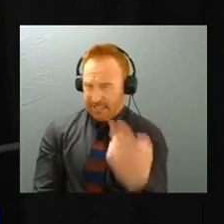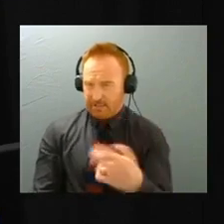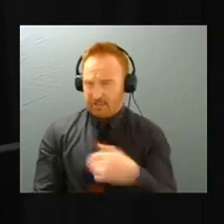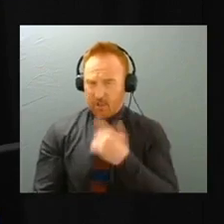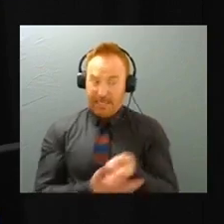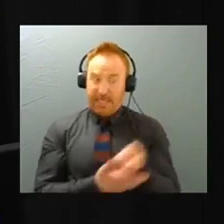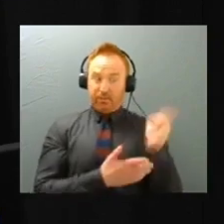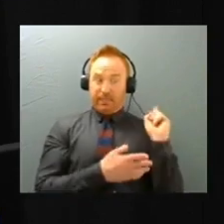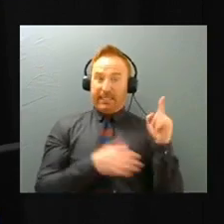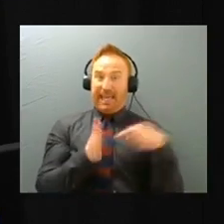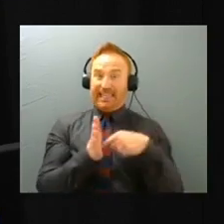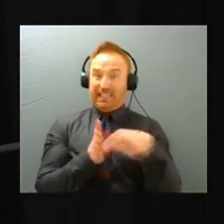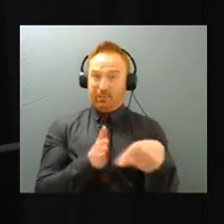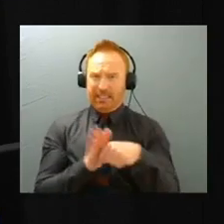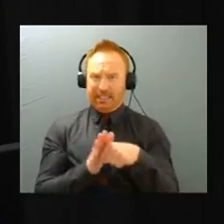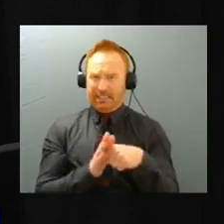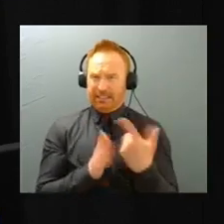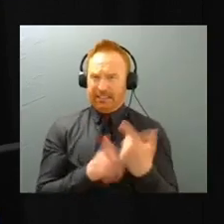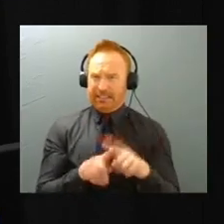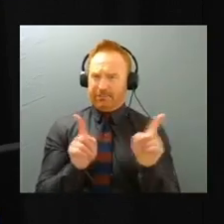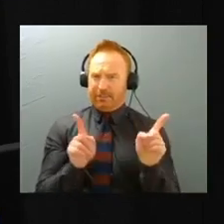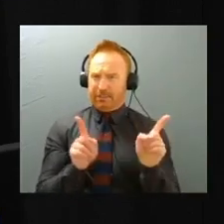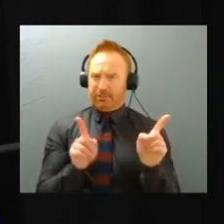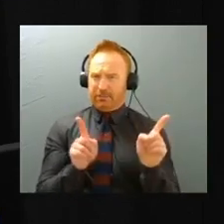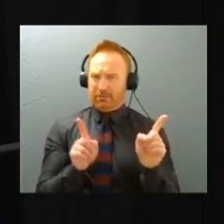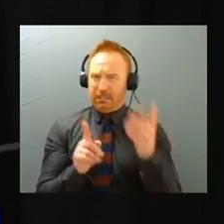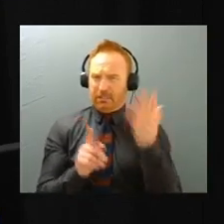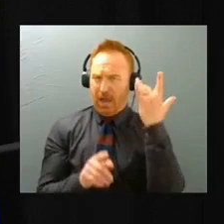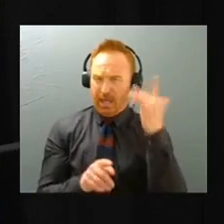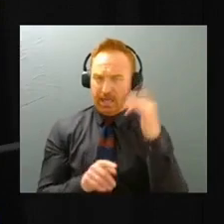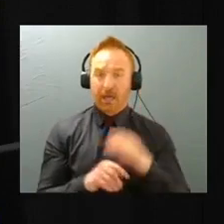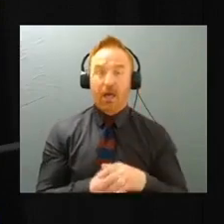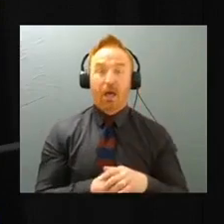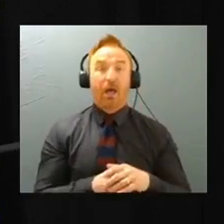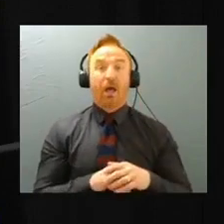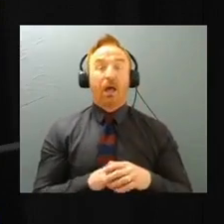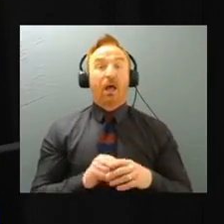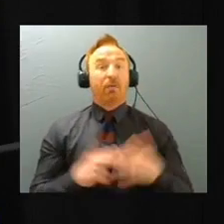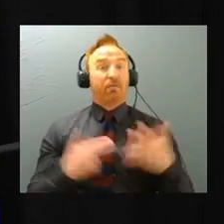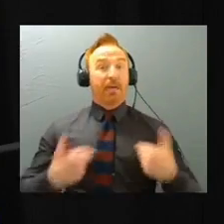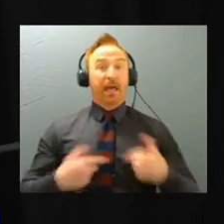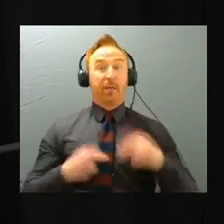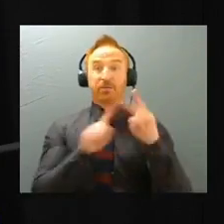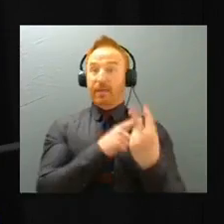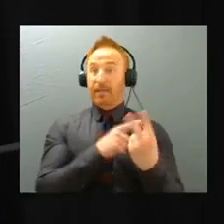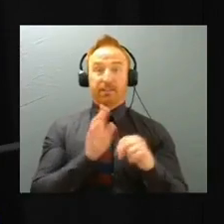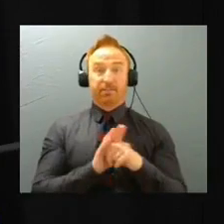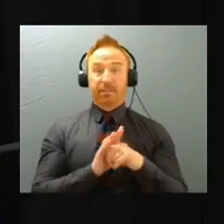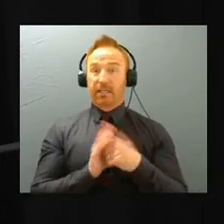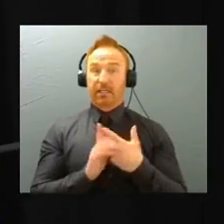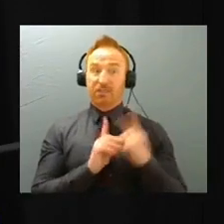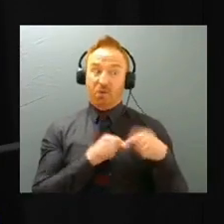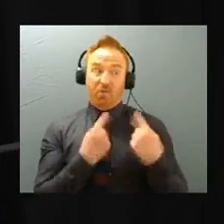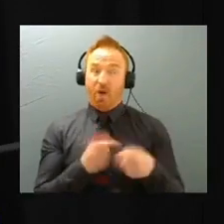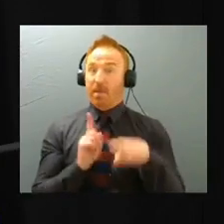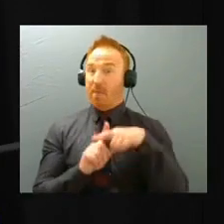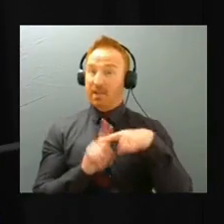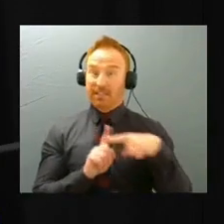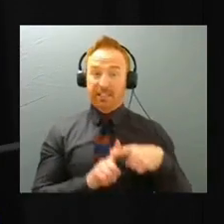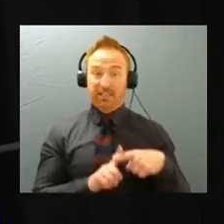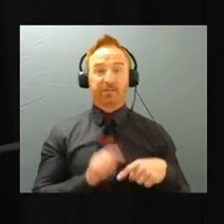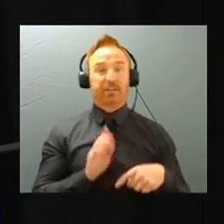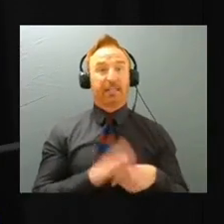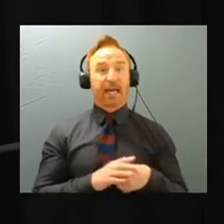again, it's from a health perspective, things are looking really good. Again, monitoring the language on bubbles in